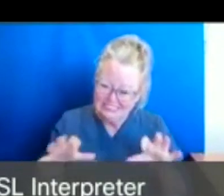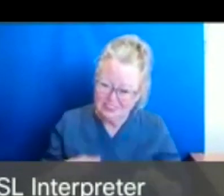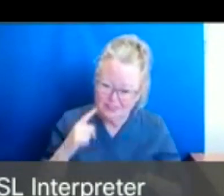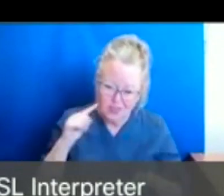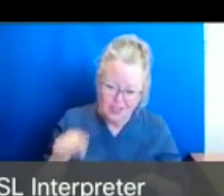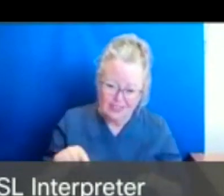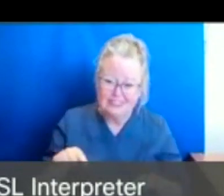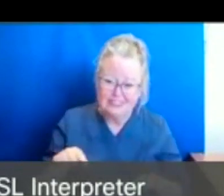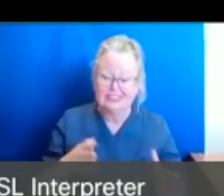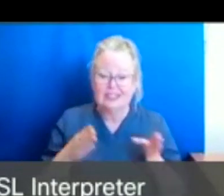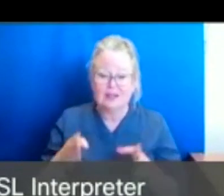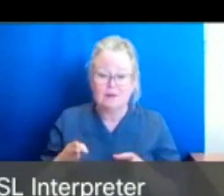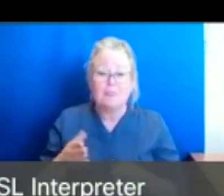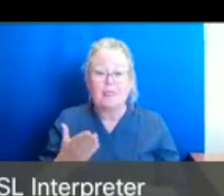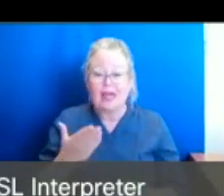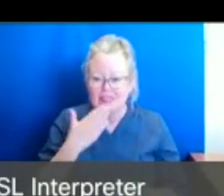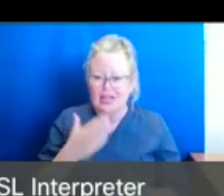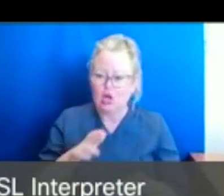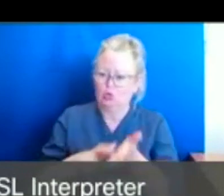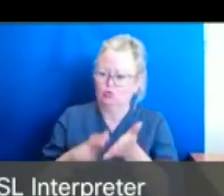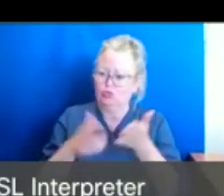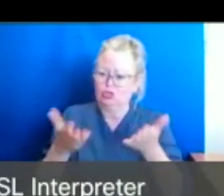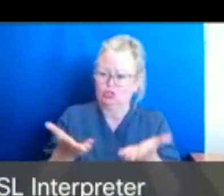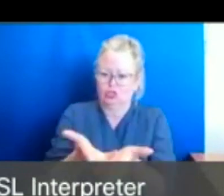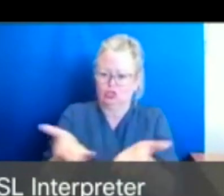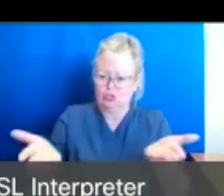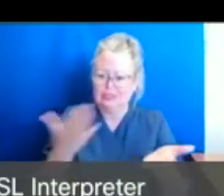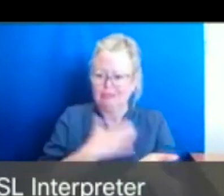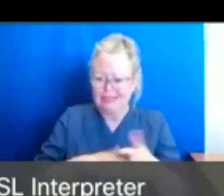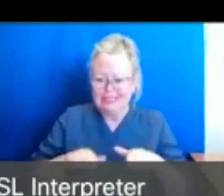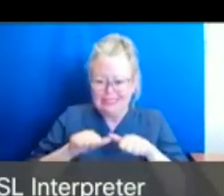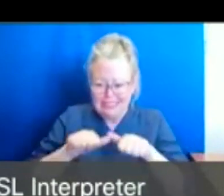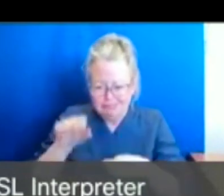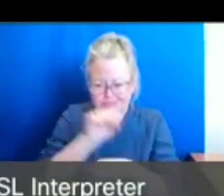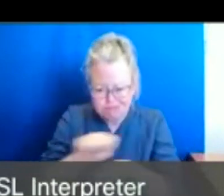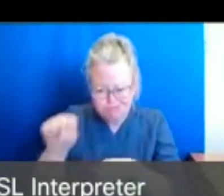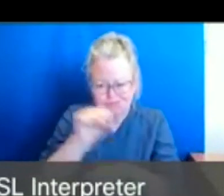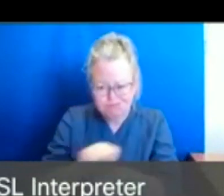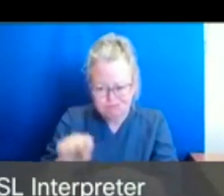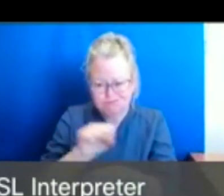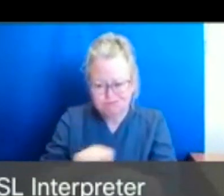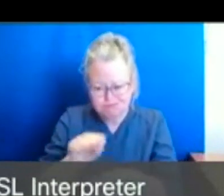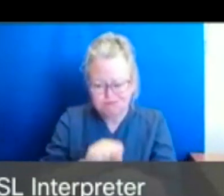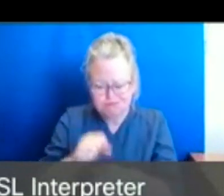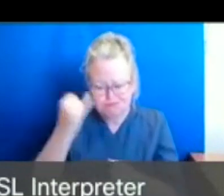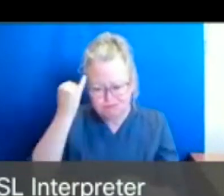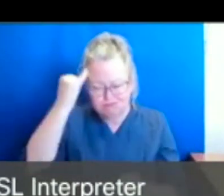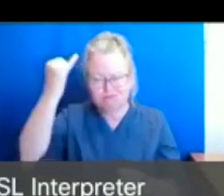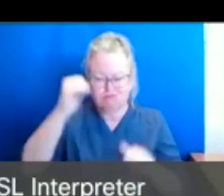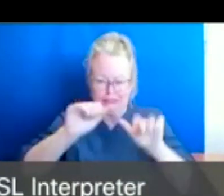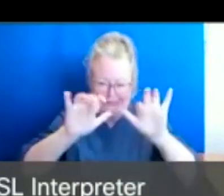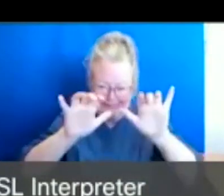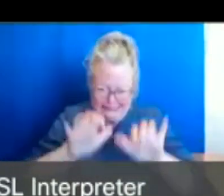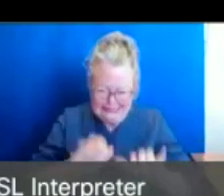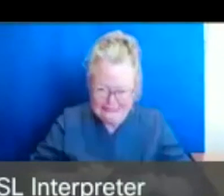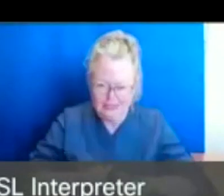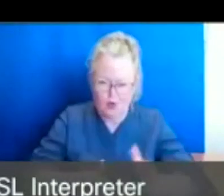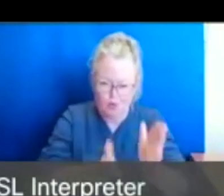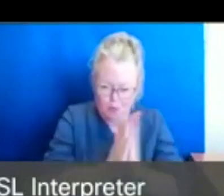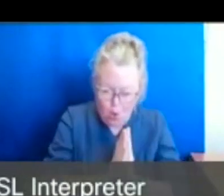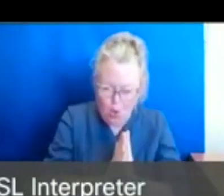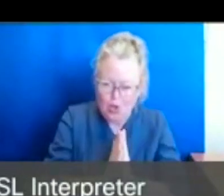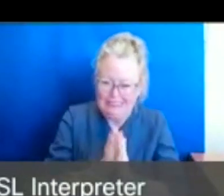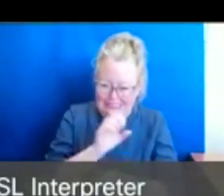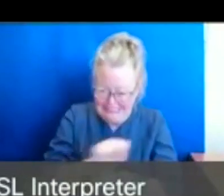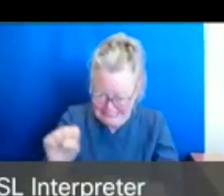much thanks to the research community to continuing to do the important work that you do and hang in there during this difficult